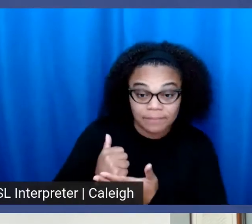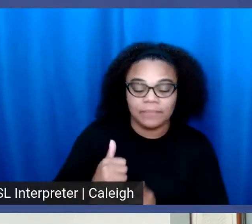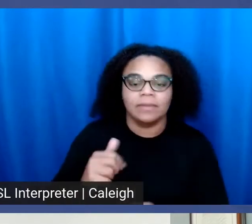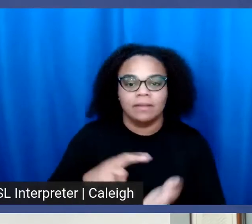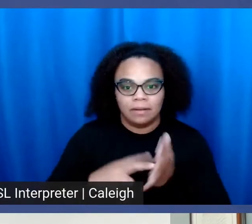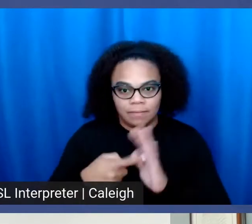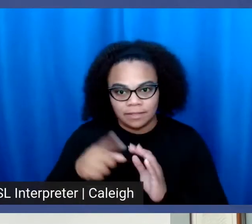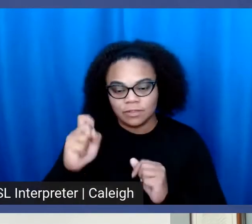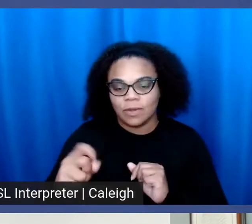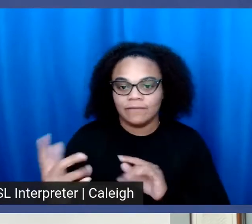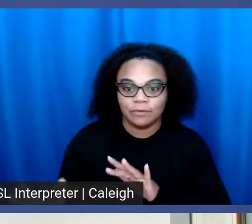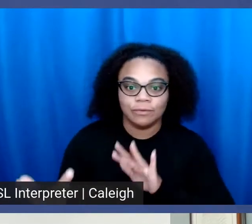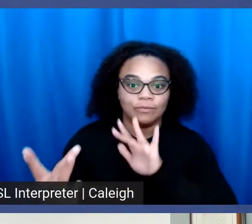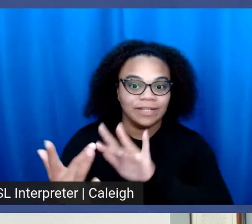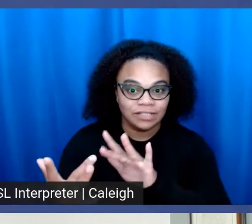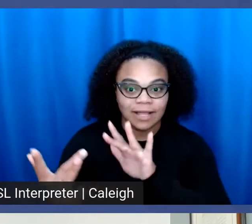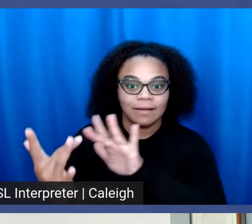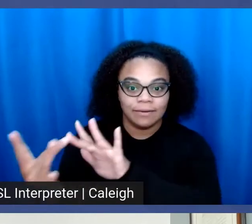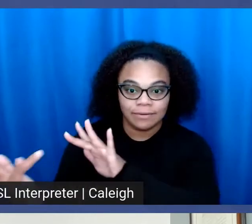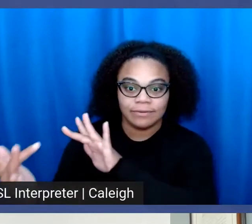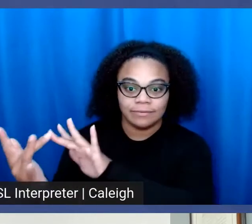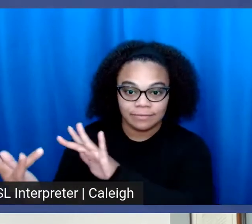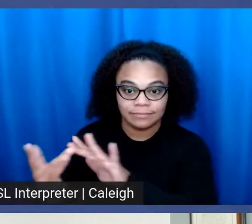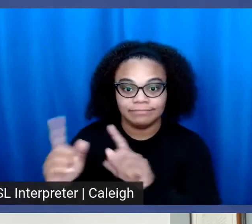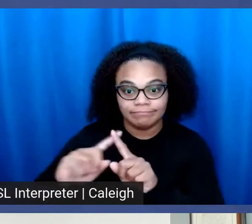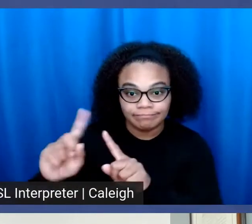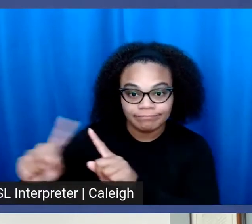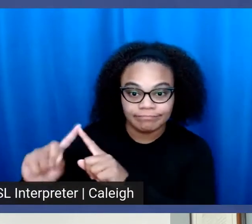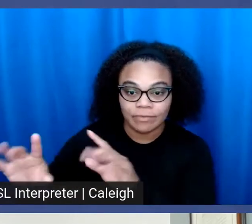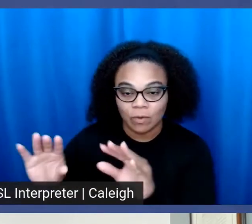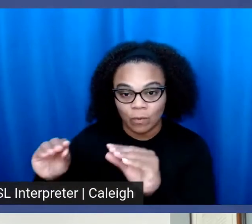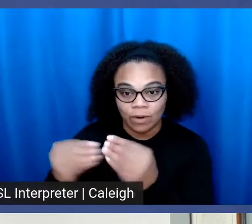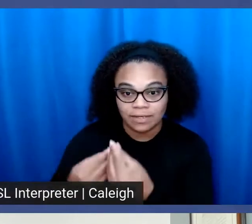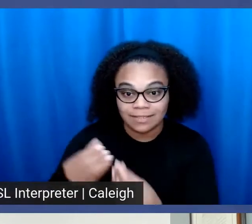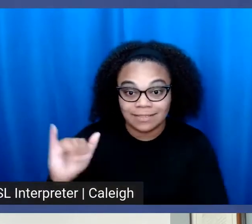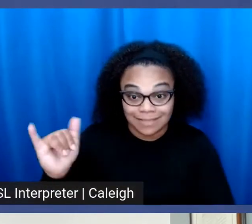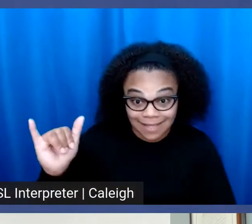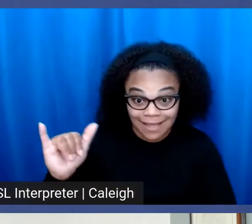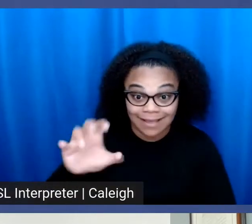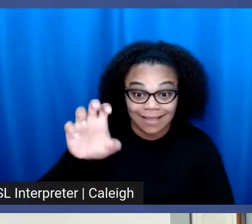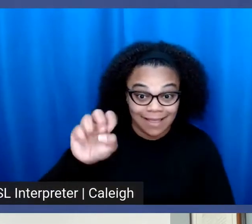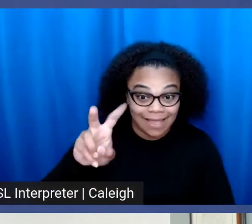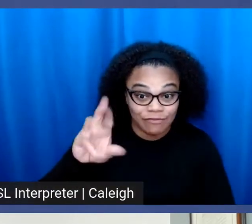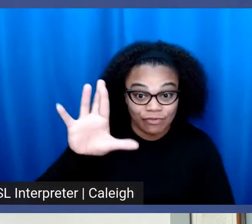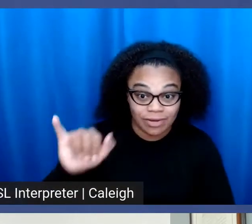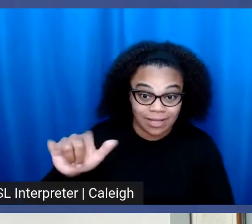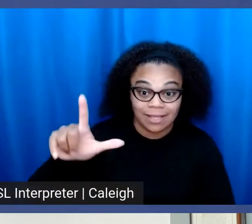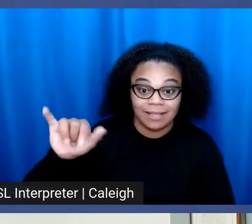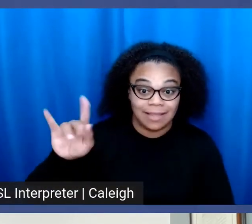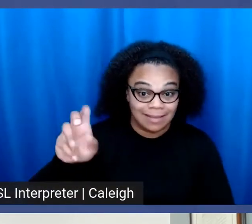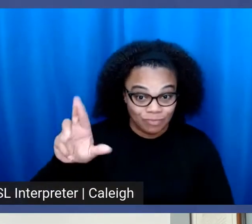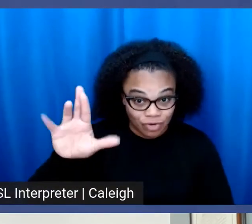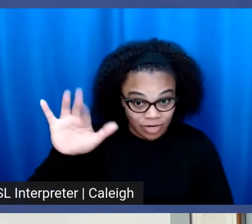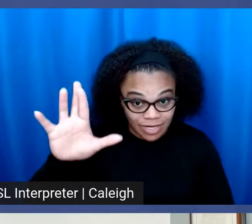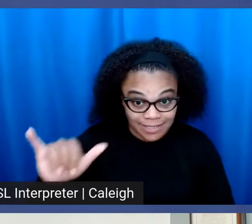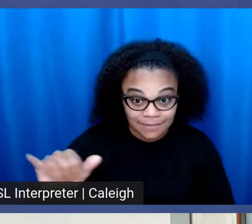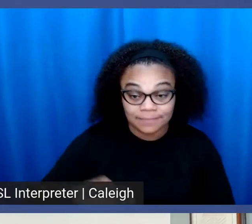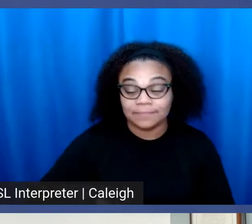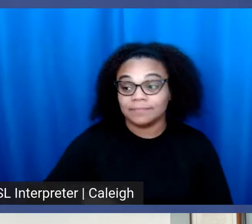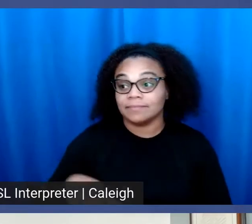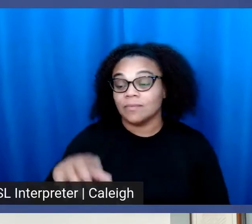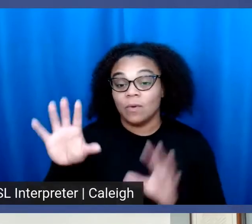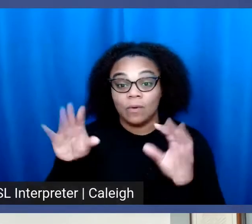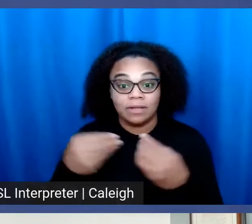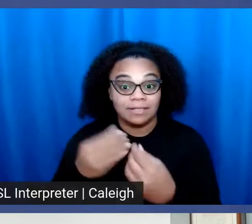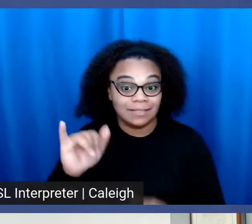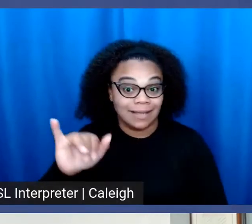out to organizations like Every Library, organizations like the